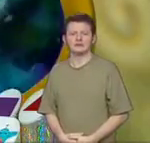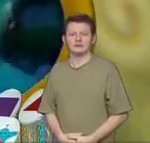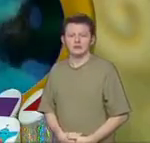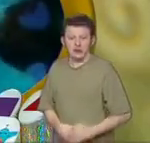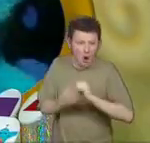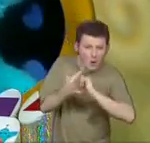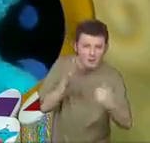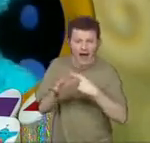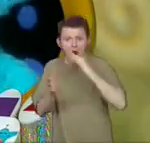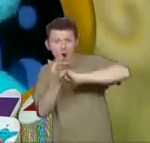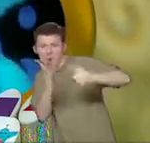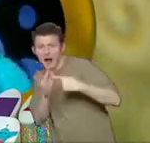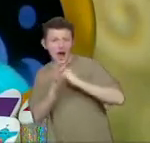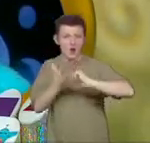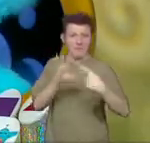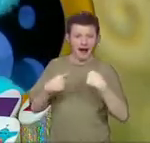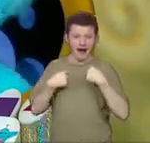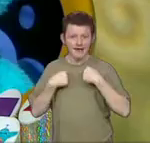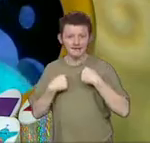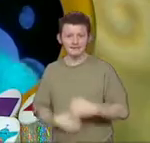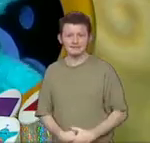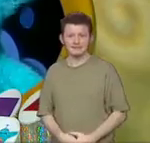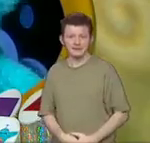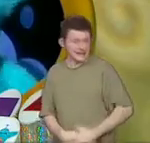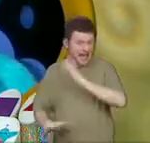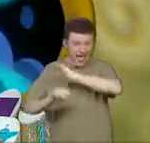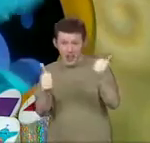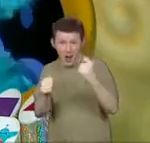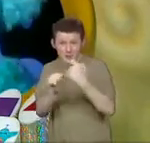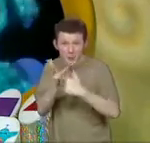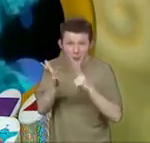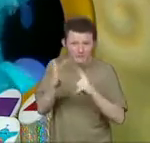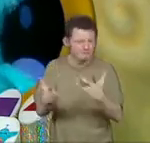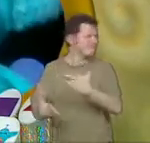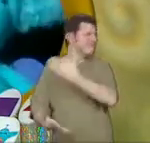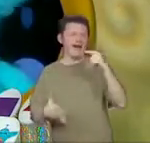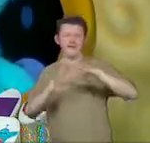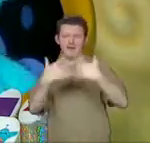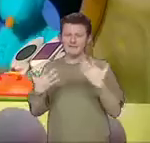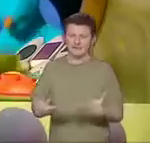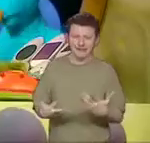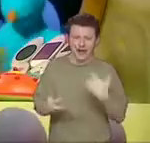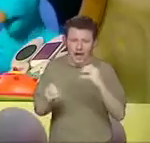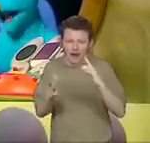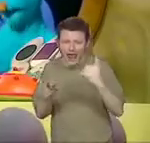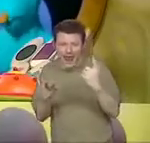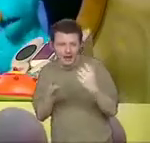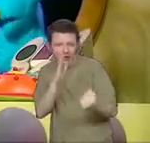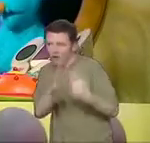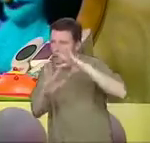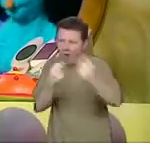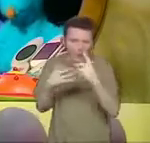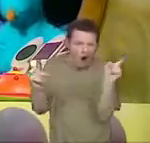Hubba! Hubba! Oh, Hoobledoop, Groove. It's a lovely day here in Hoobland. How are you getting on the